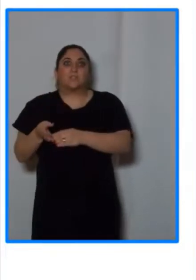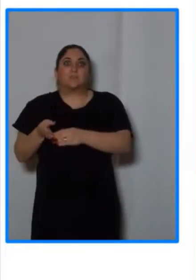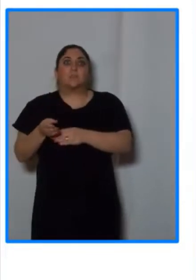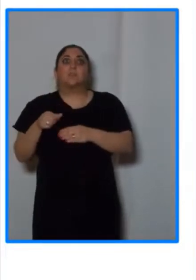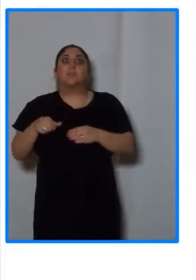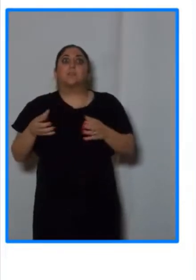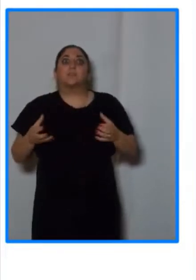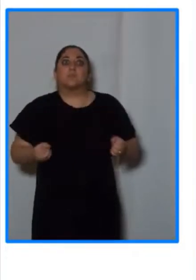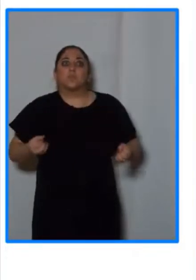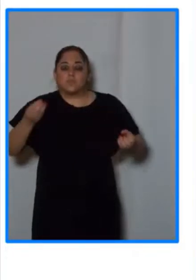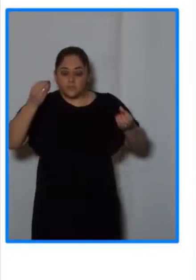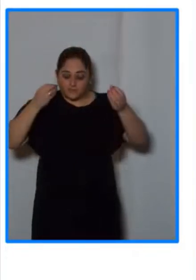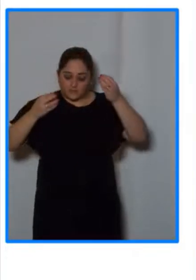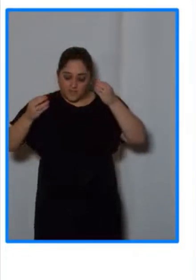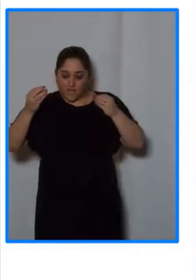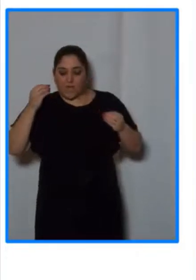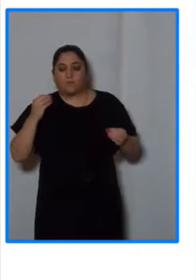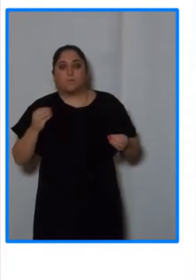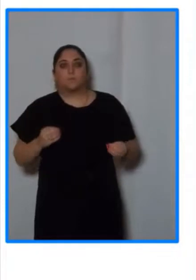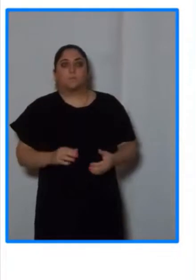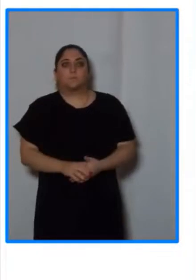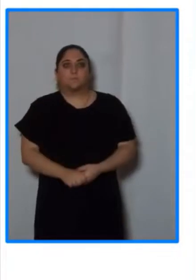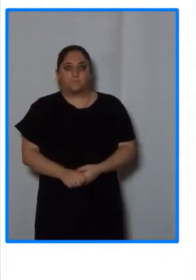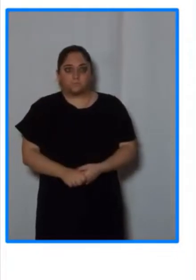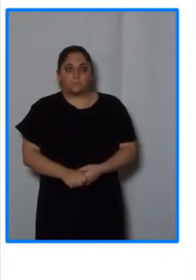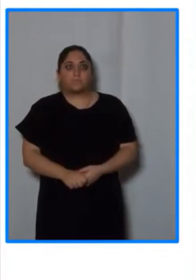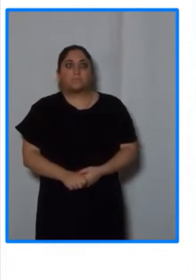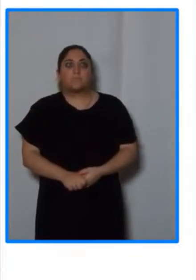learning out of some bad habits.